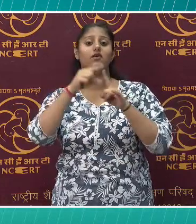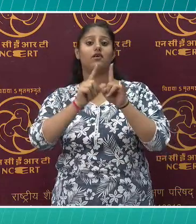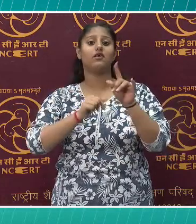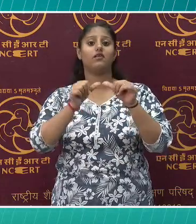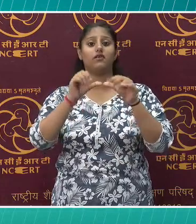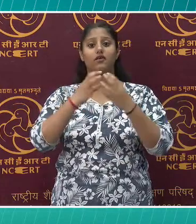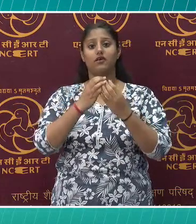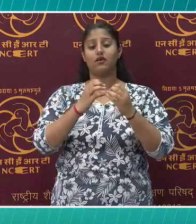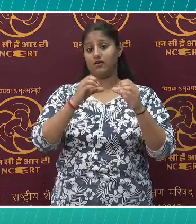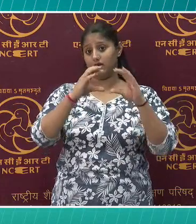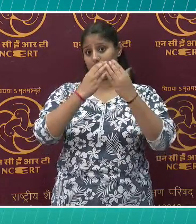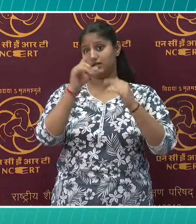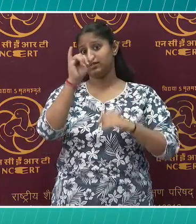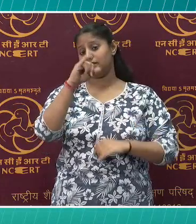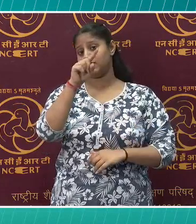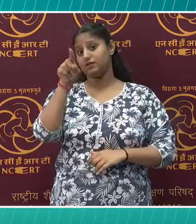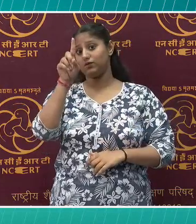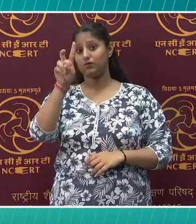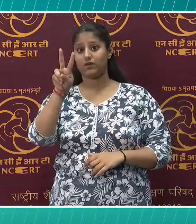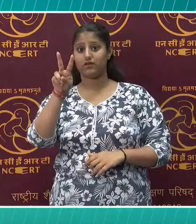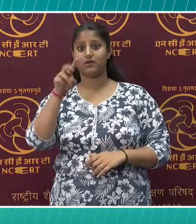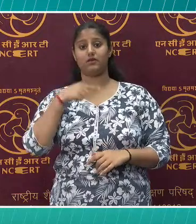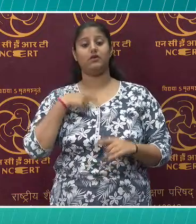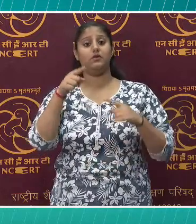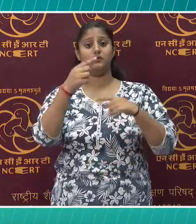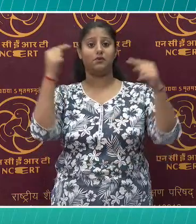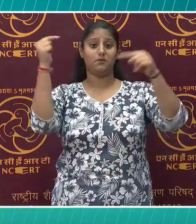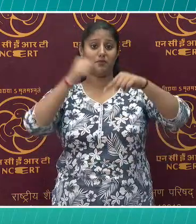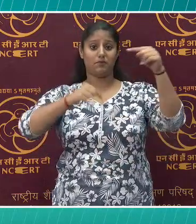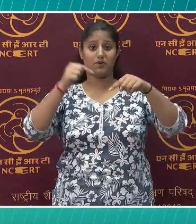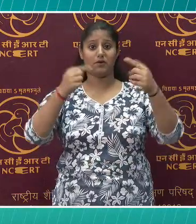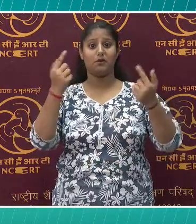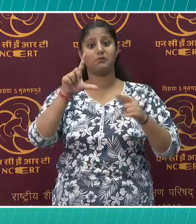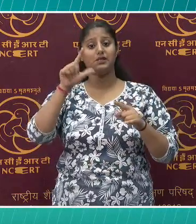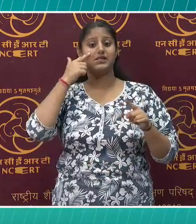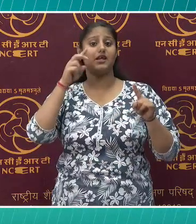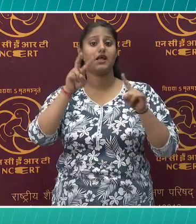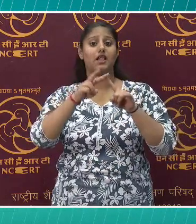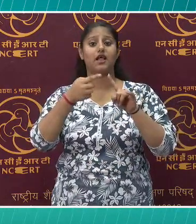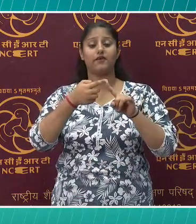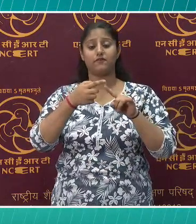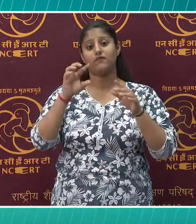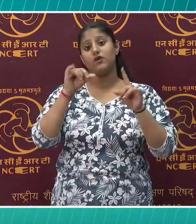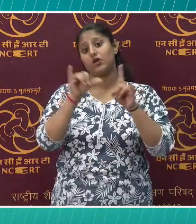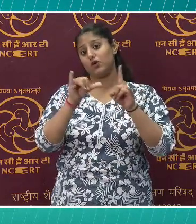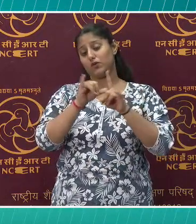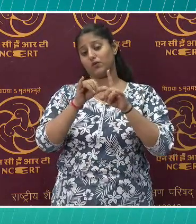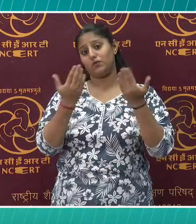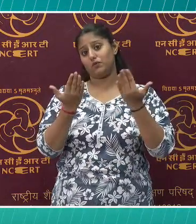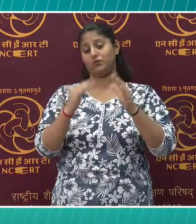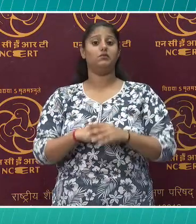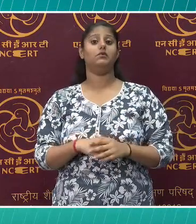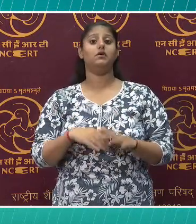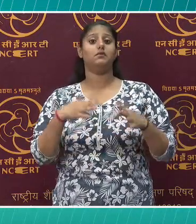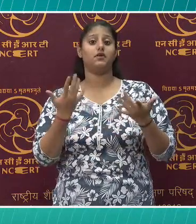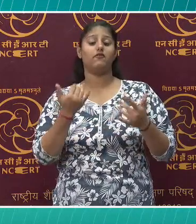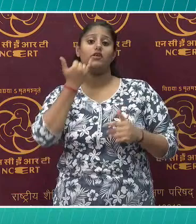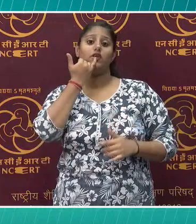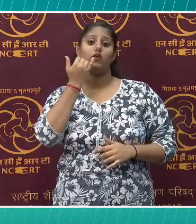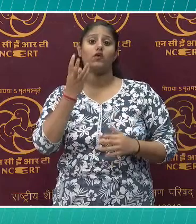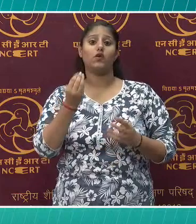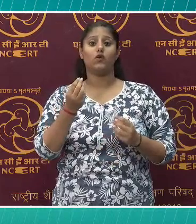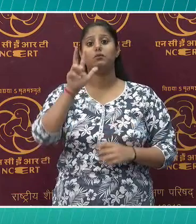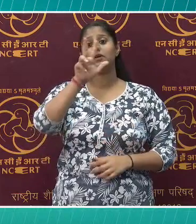12. You can post your comments in this interactive session in the YouTube channel as well as call us